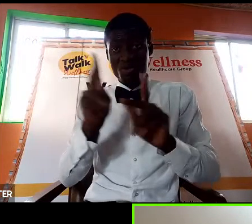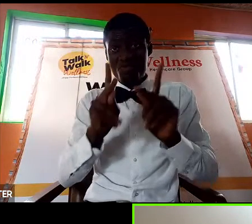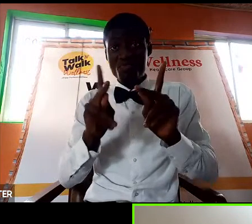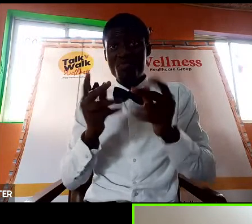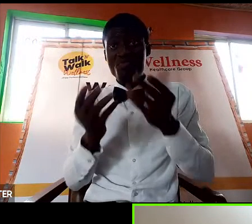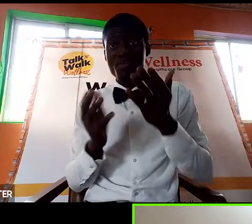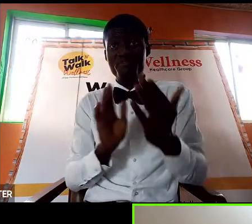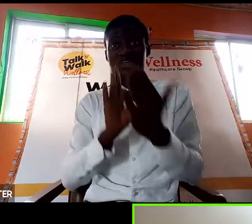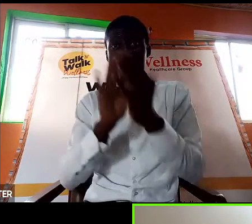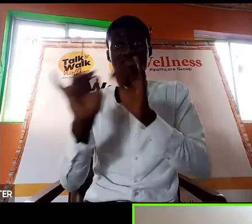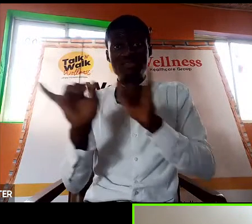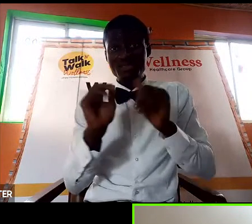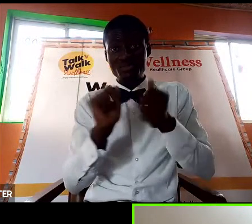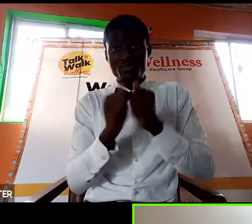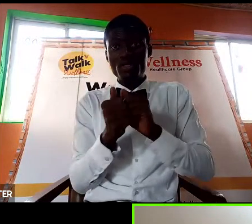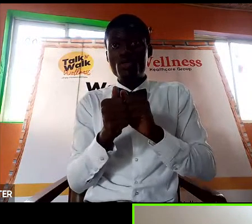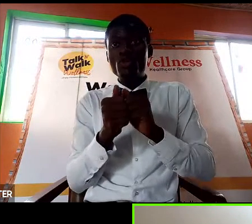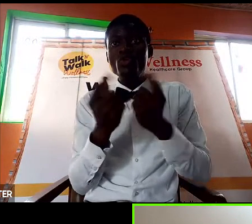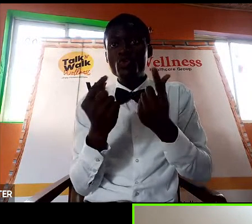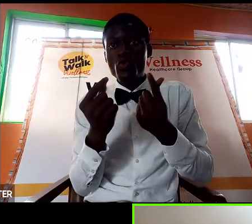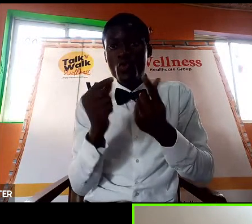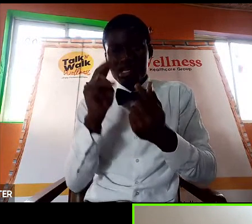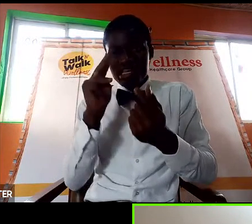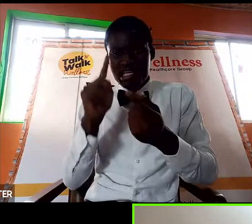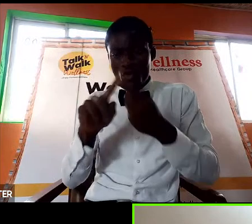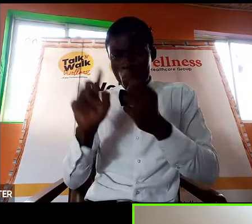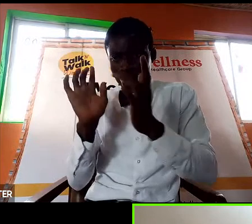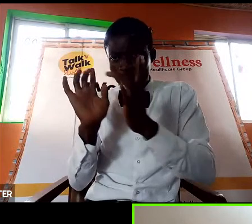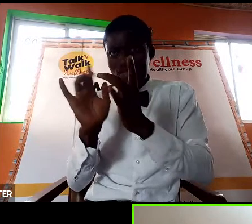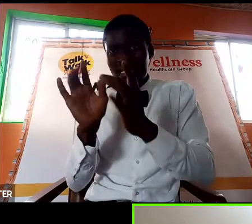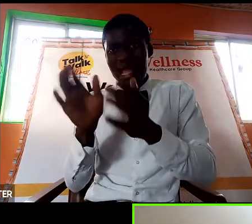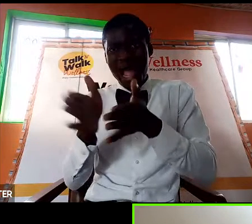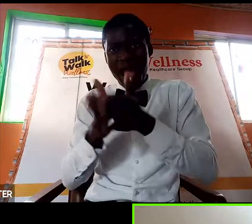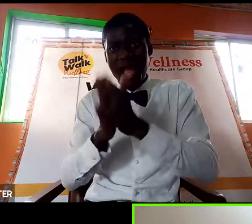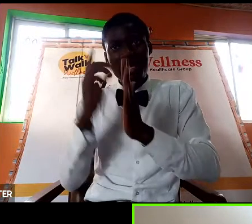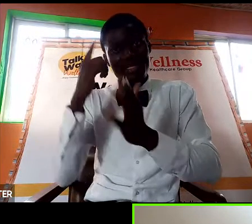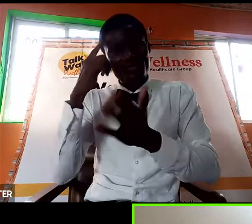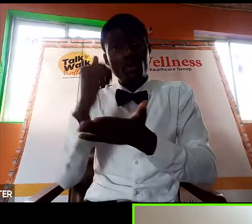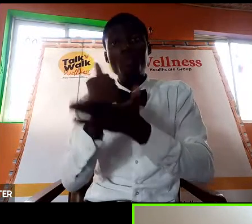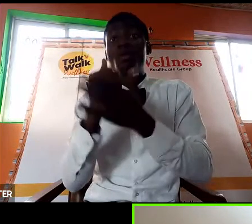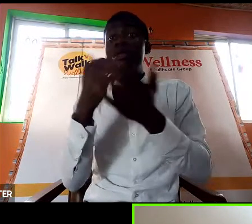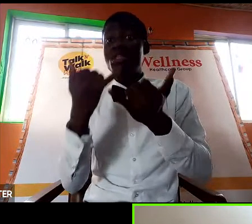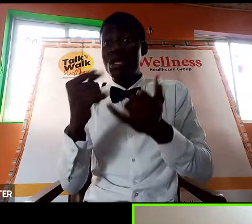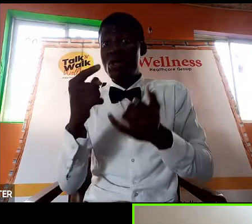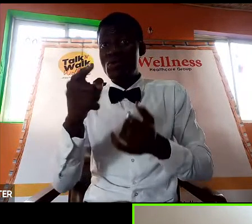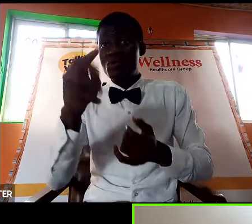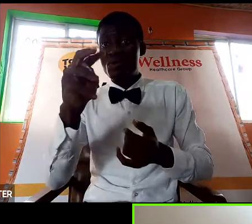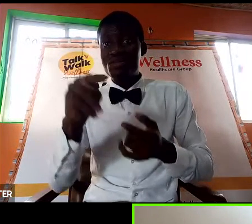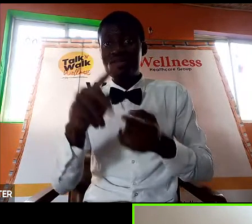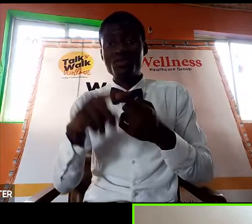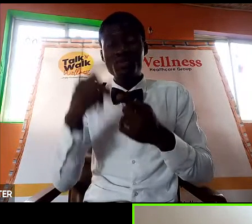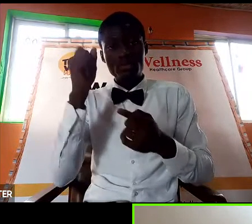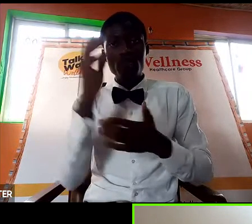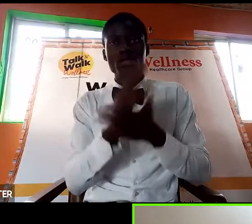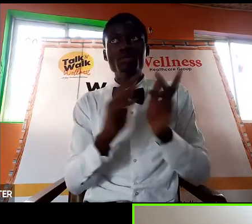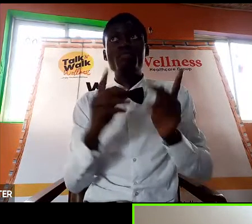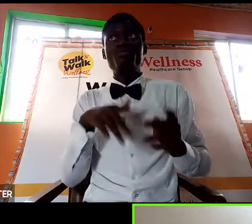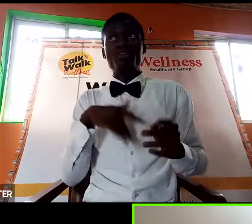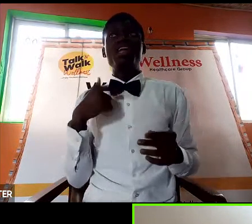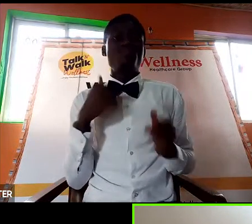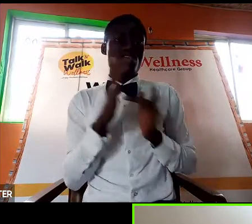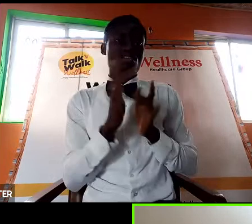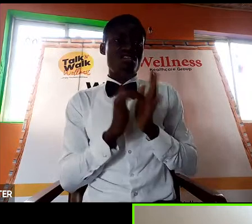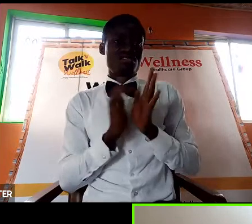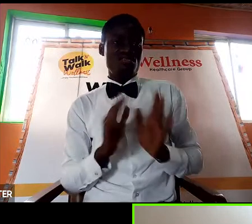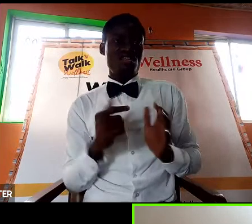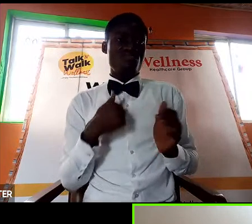is to reach out and seek for help. And I want to let people understand that for some of us that are very religious, sex is God's gift for you. Take